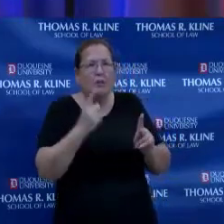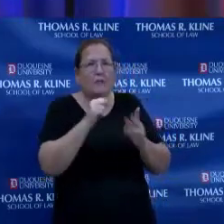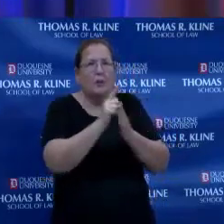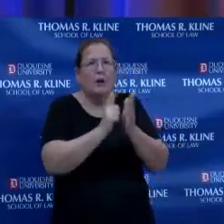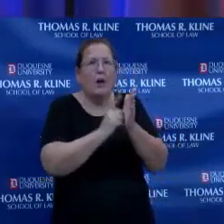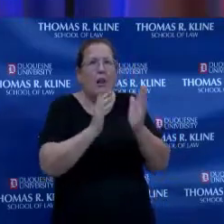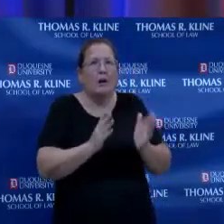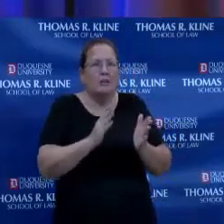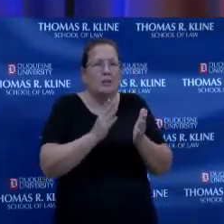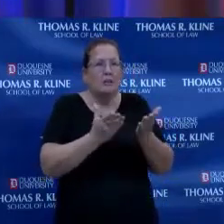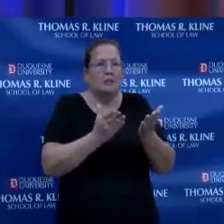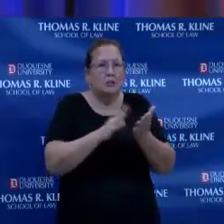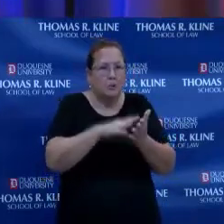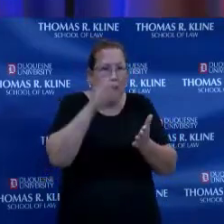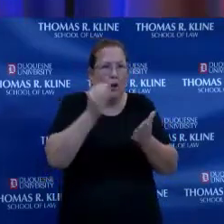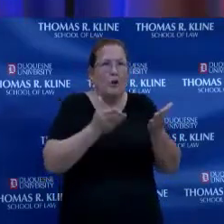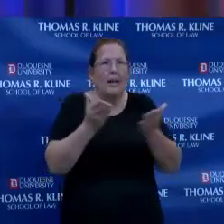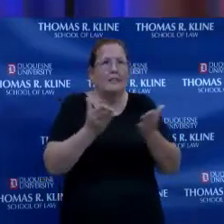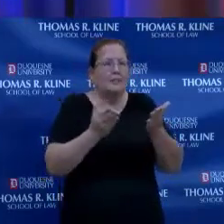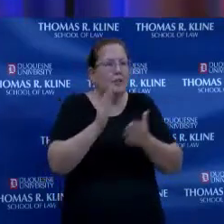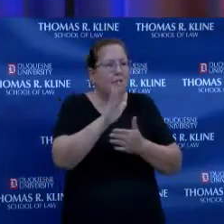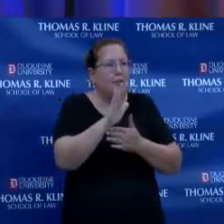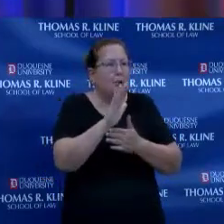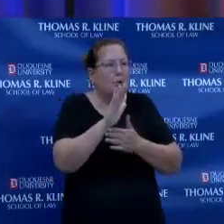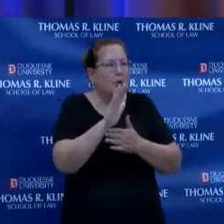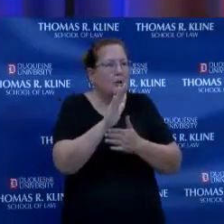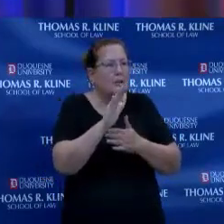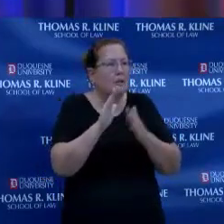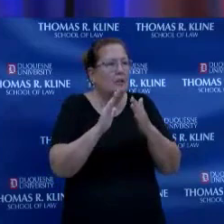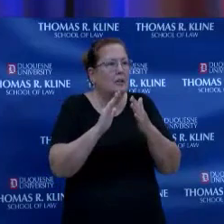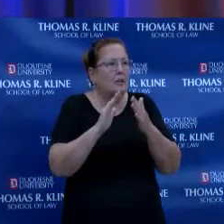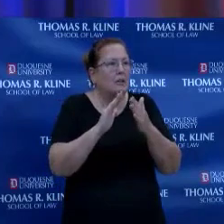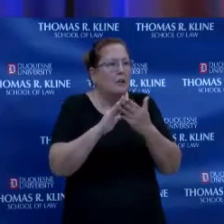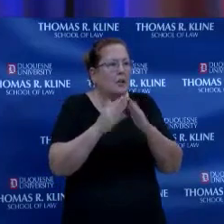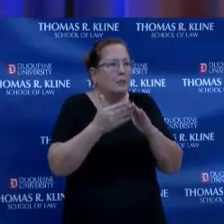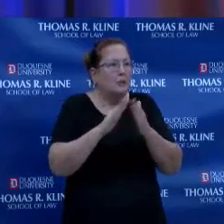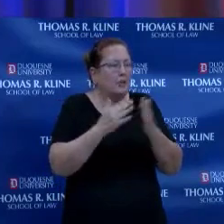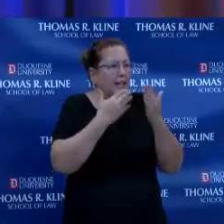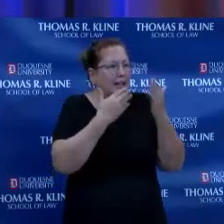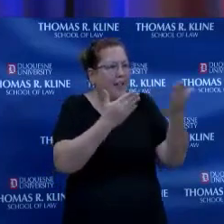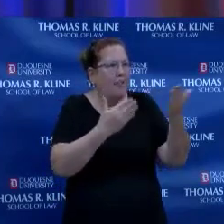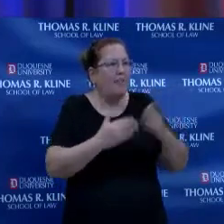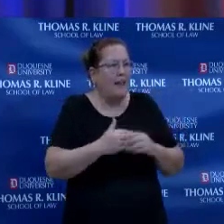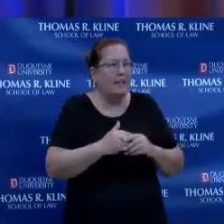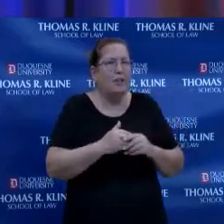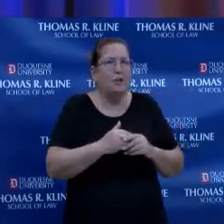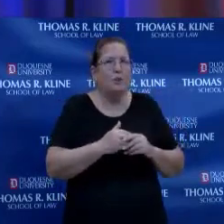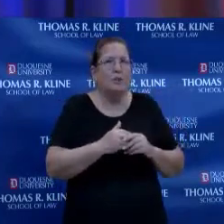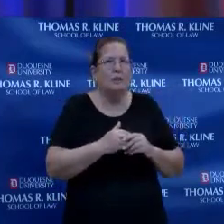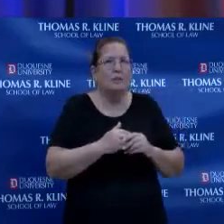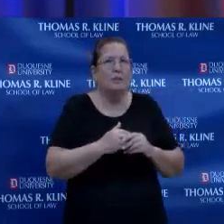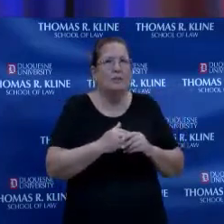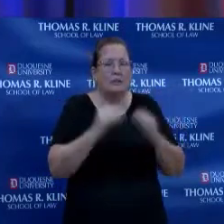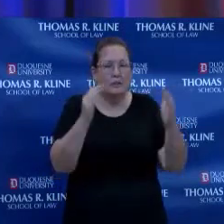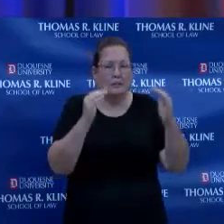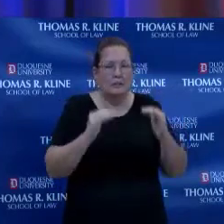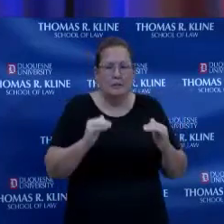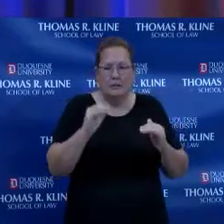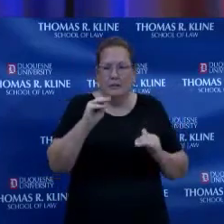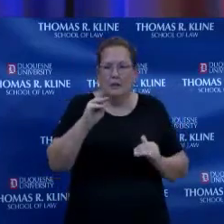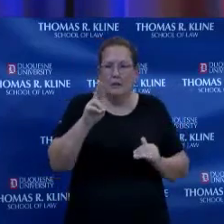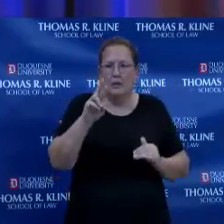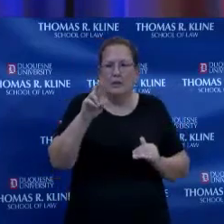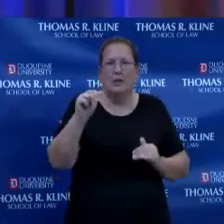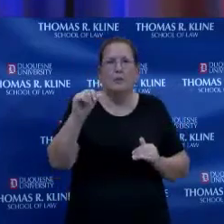learn and serve their communities. So thank you, Professor Norton and Professor Orsatti. Next, the Murray Scholarship